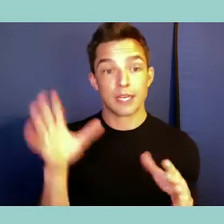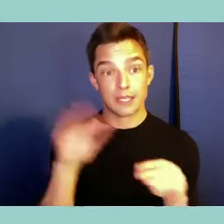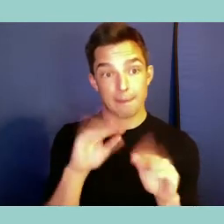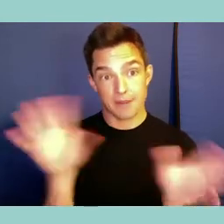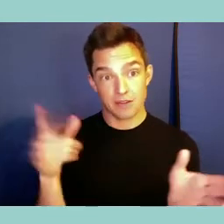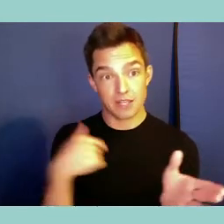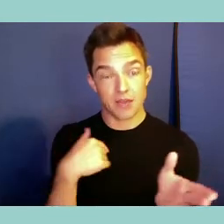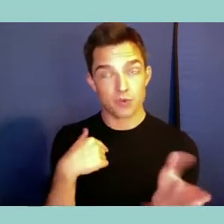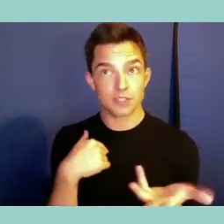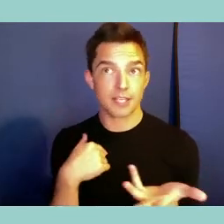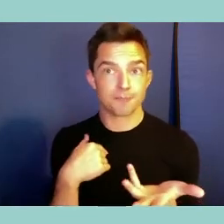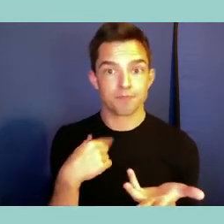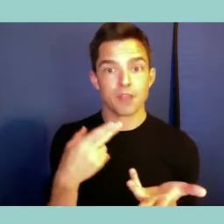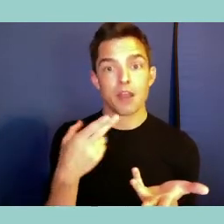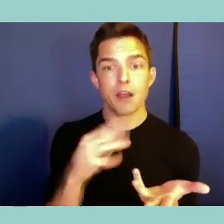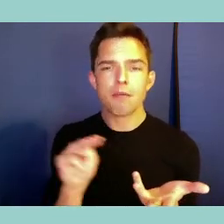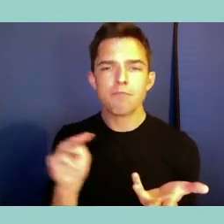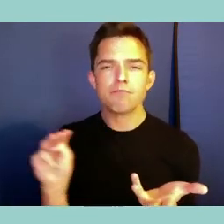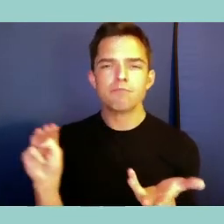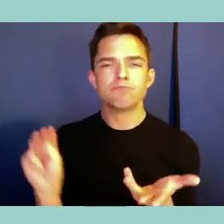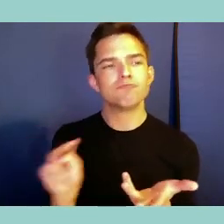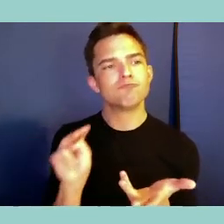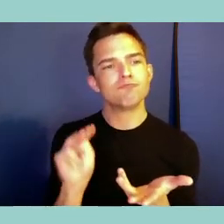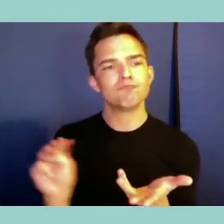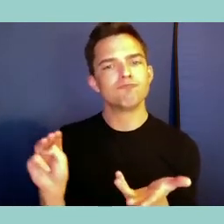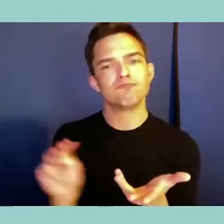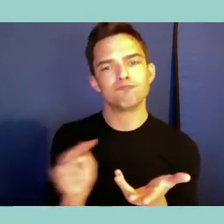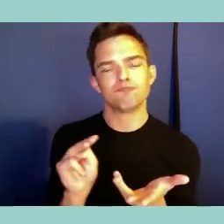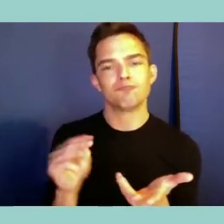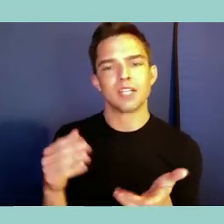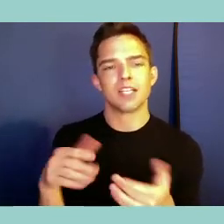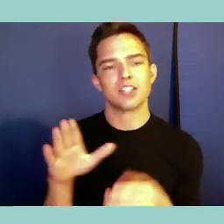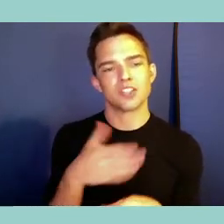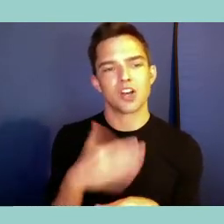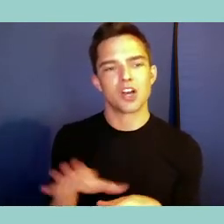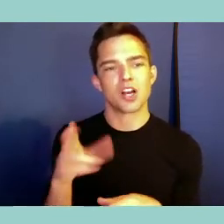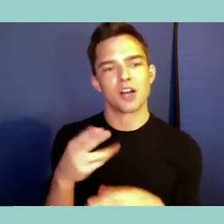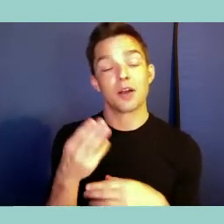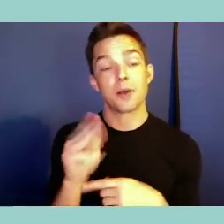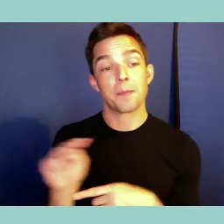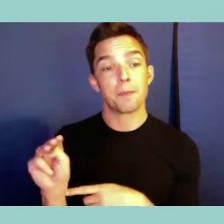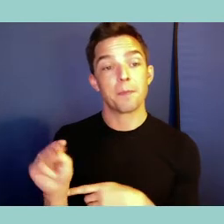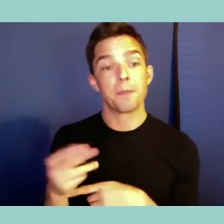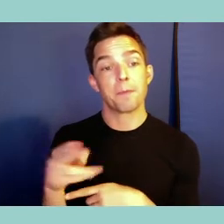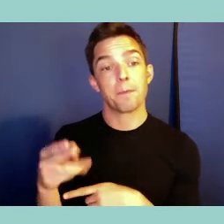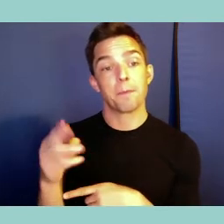And apparently I was humming under my breath. I was humming this tune.